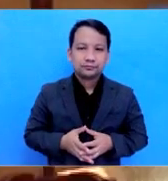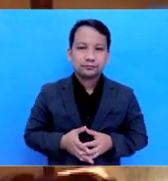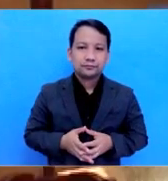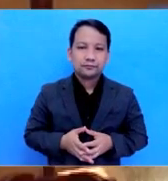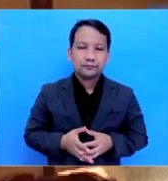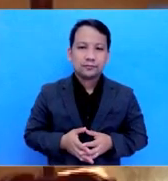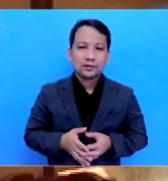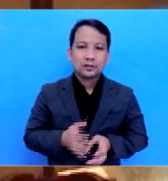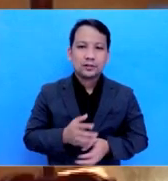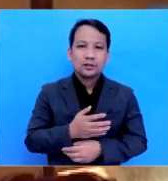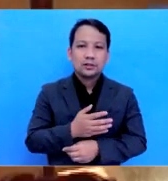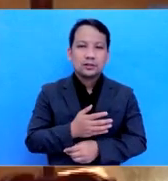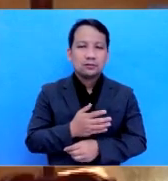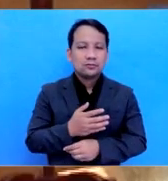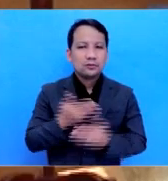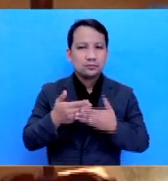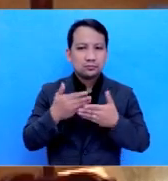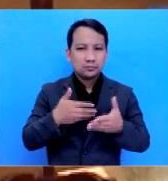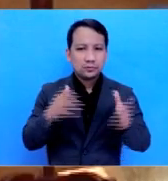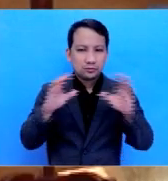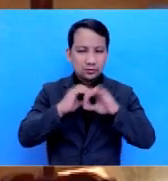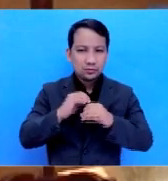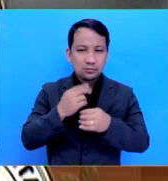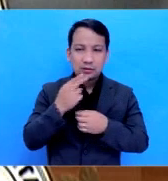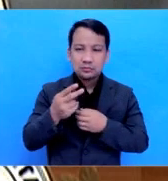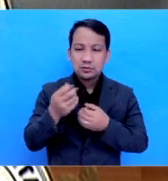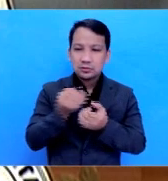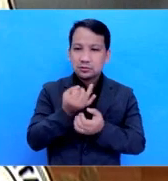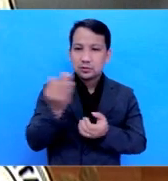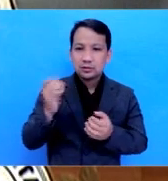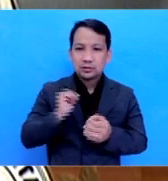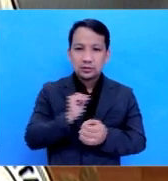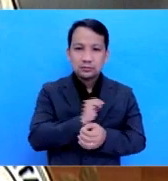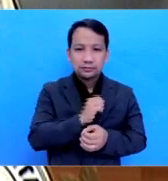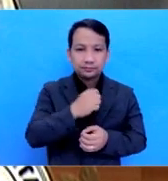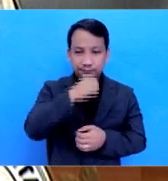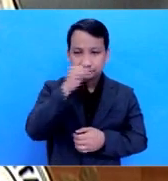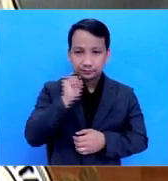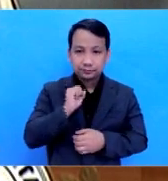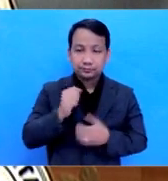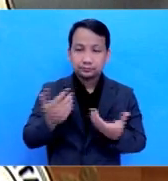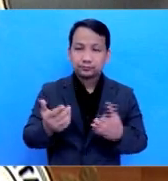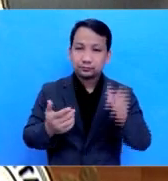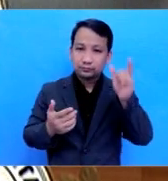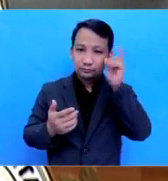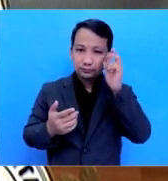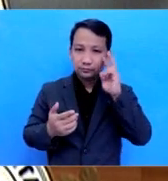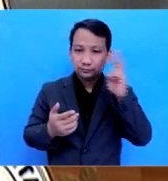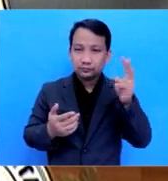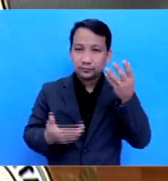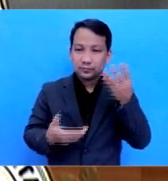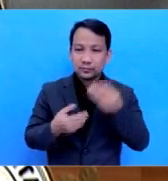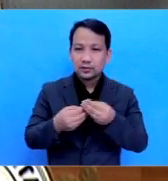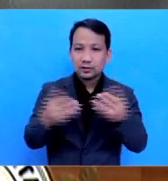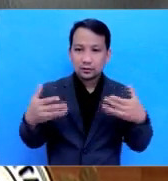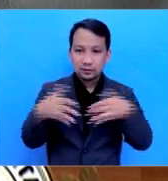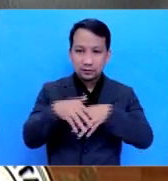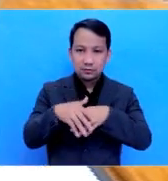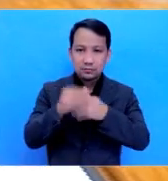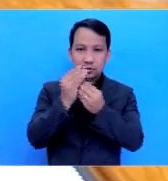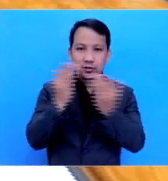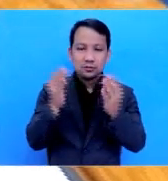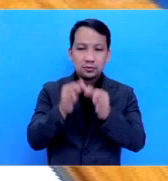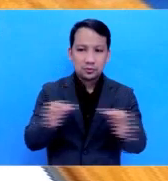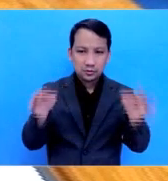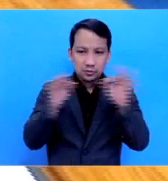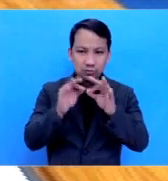Bago ang mismong canvassing ng boto, iginiit ni na Senate President Tito Soto at House Speaker Lord Alan Velasco sa joint session ang kahalagahan ng